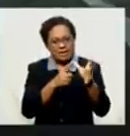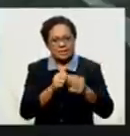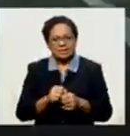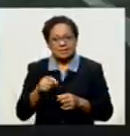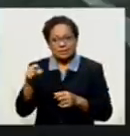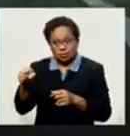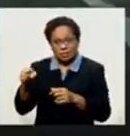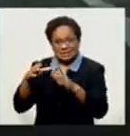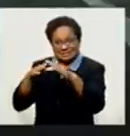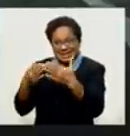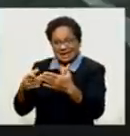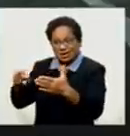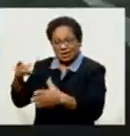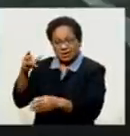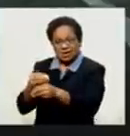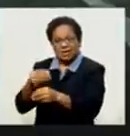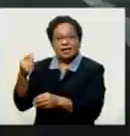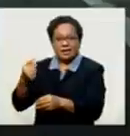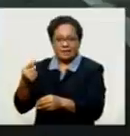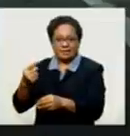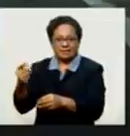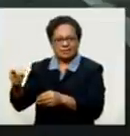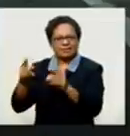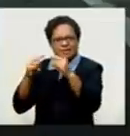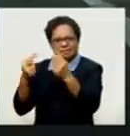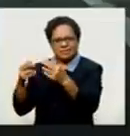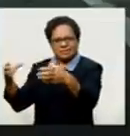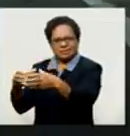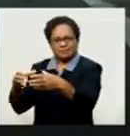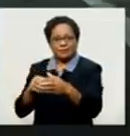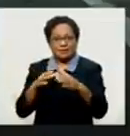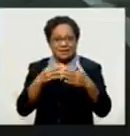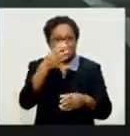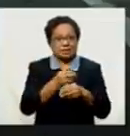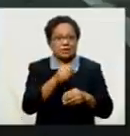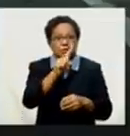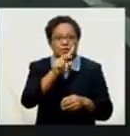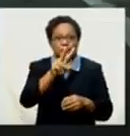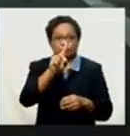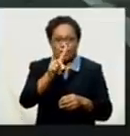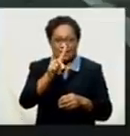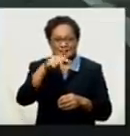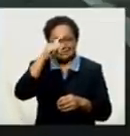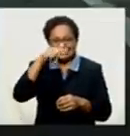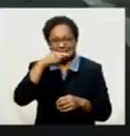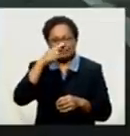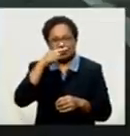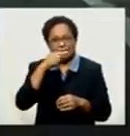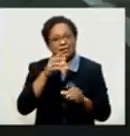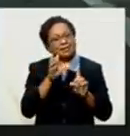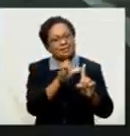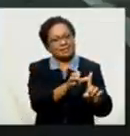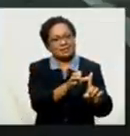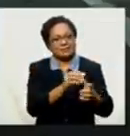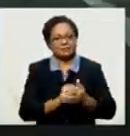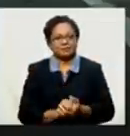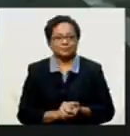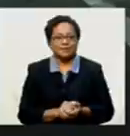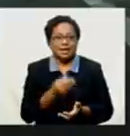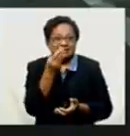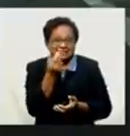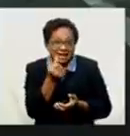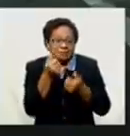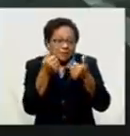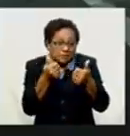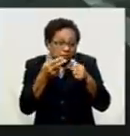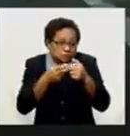household to 11. And as it stands, there are currently 121 active cases in isolation. Edwin, some good news